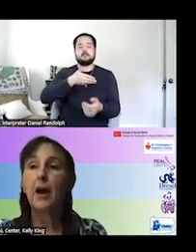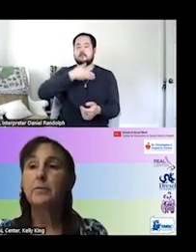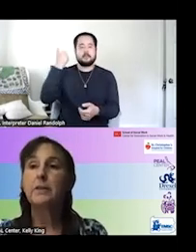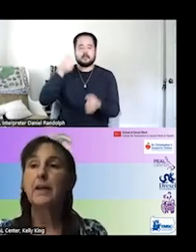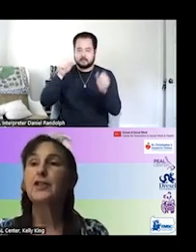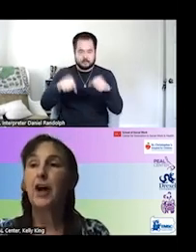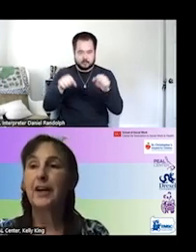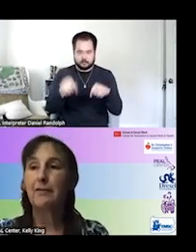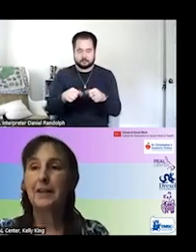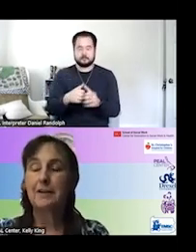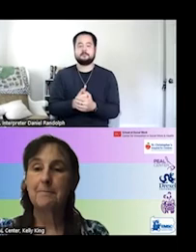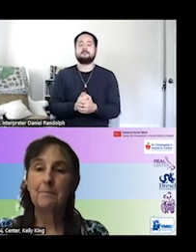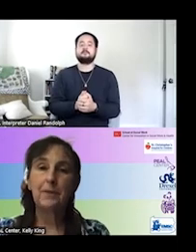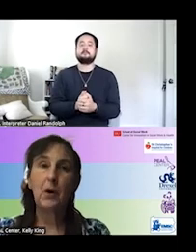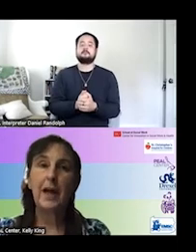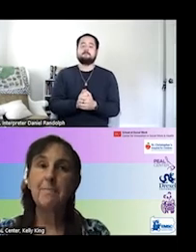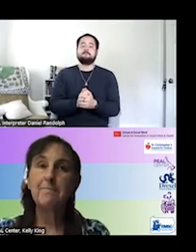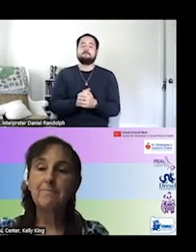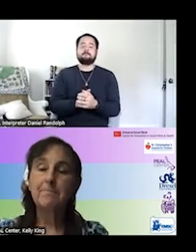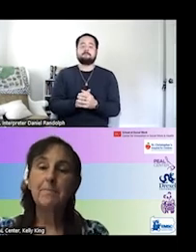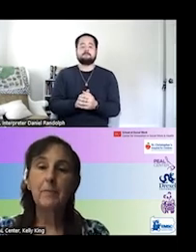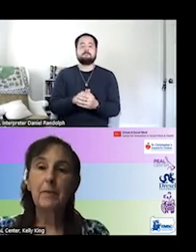time helps, but it's not everything.